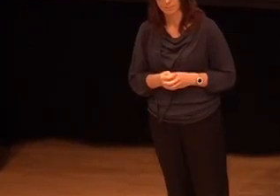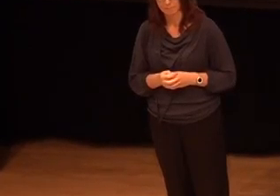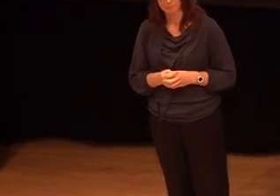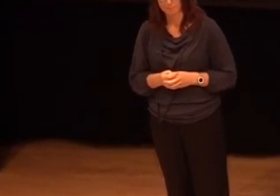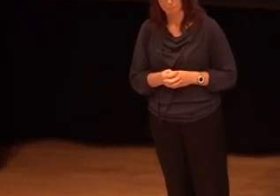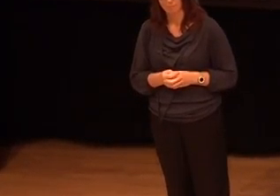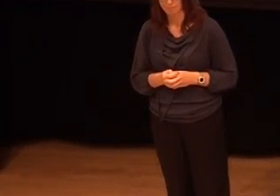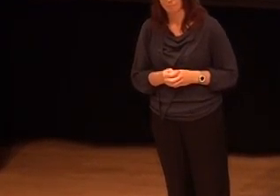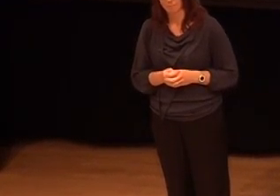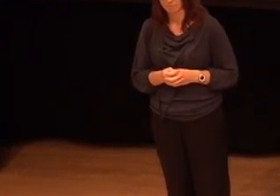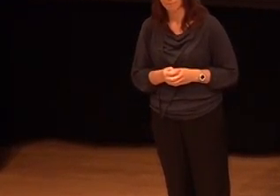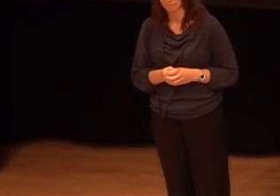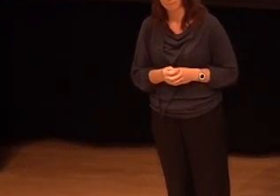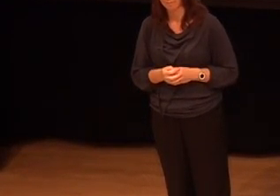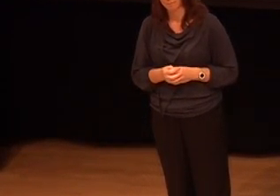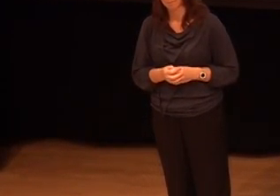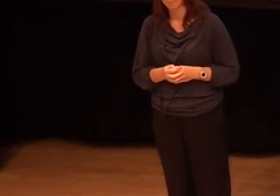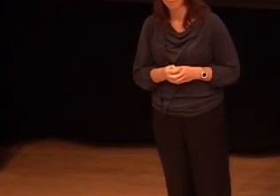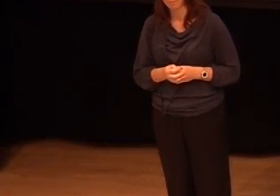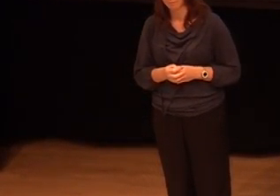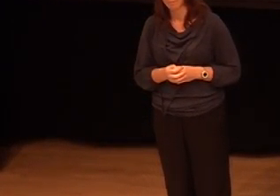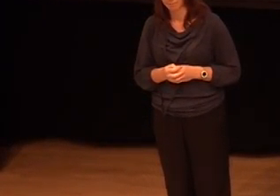both from the title and on,